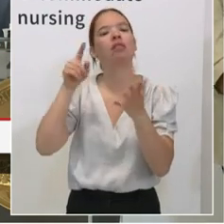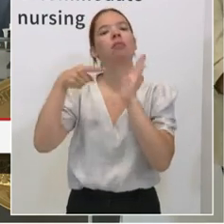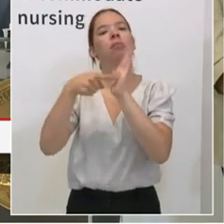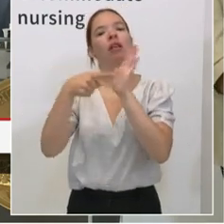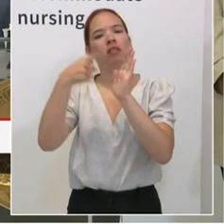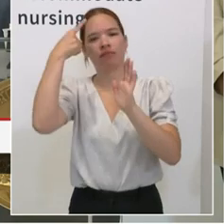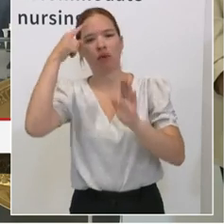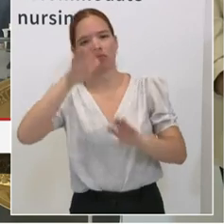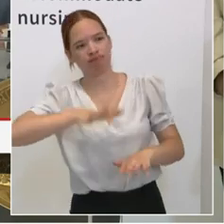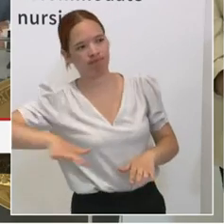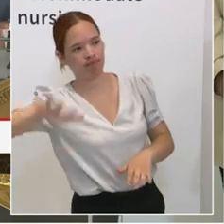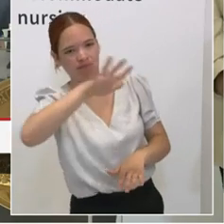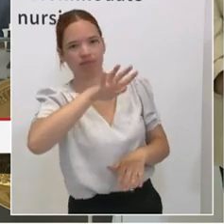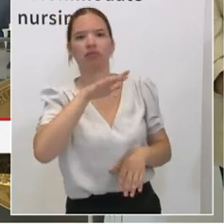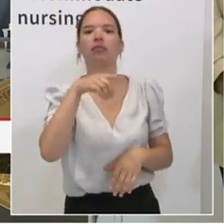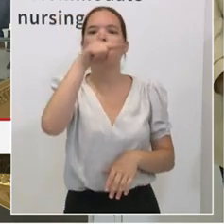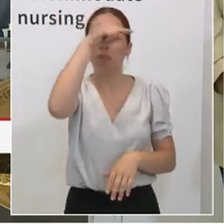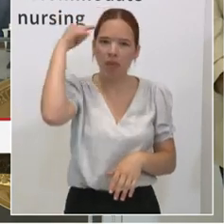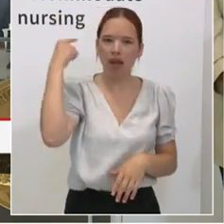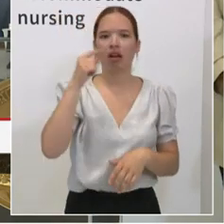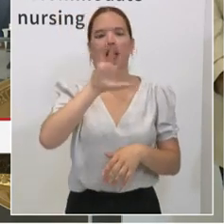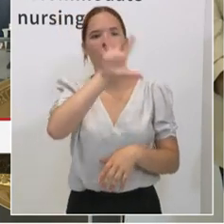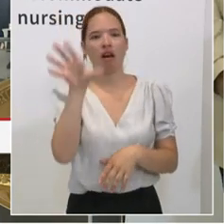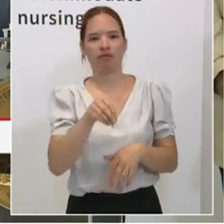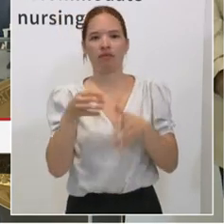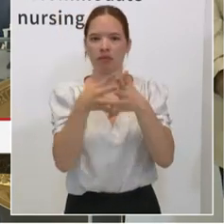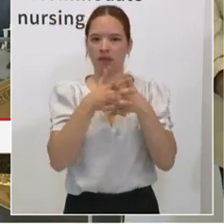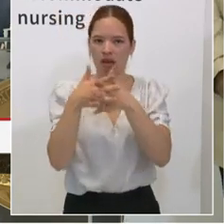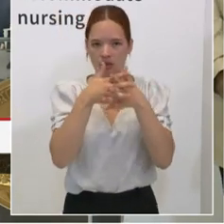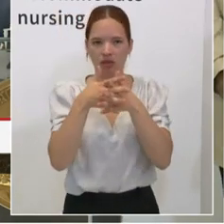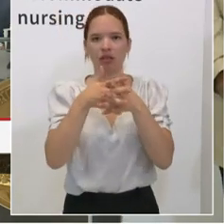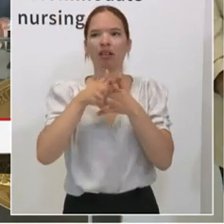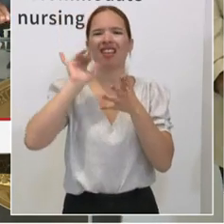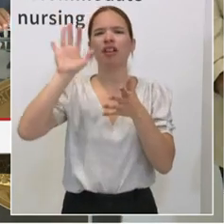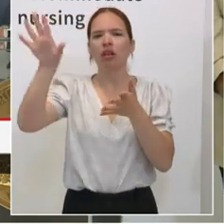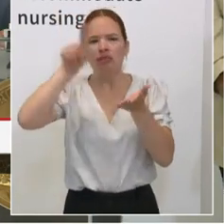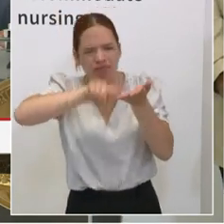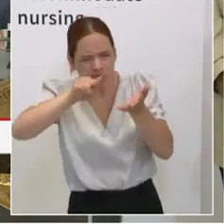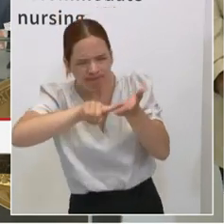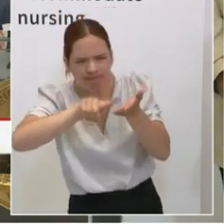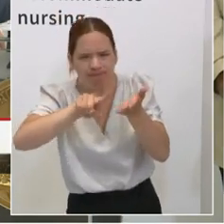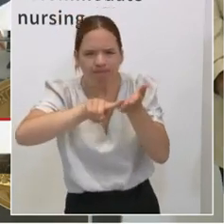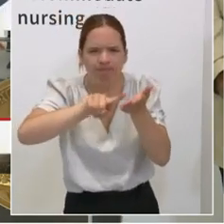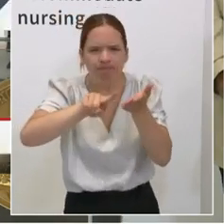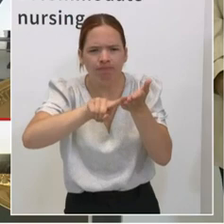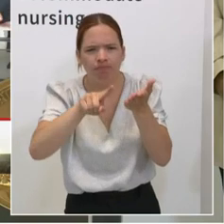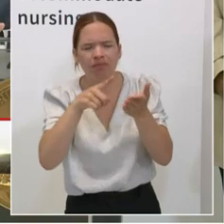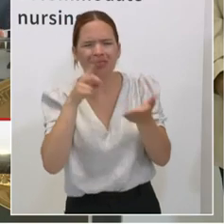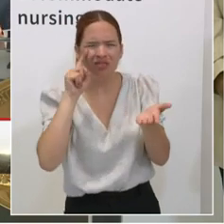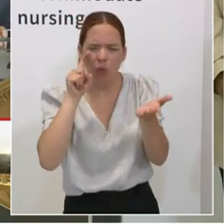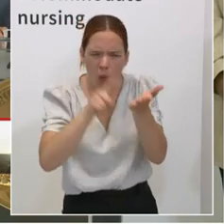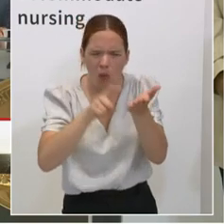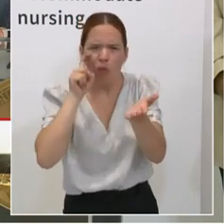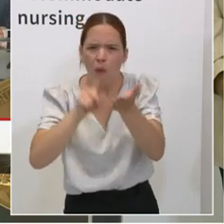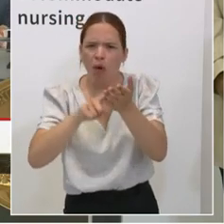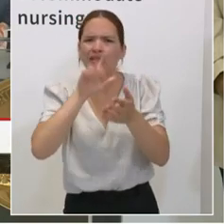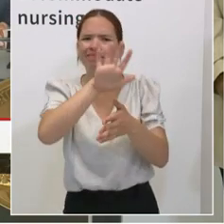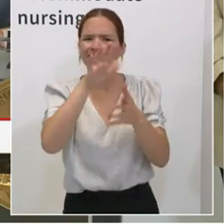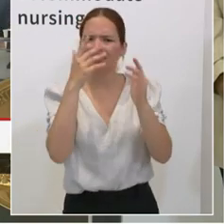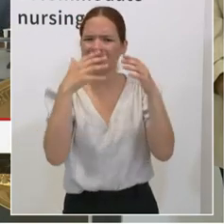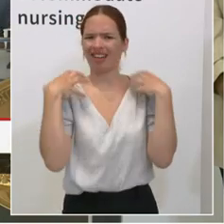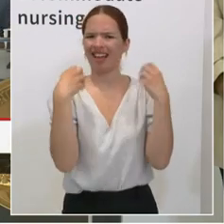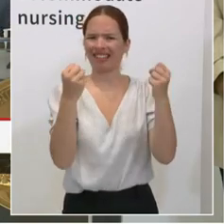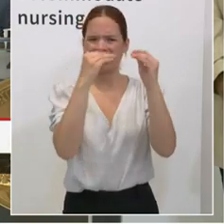Health Initiative, which sought to address the health disparities of San Francisco's African American